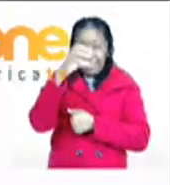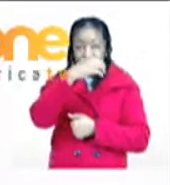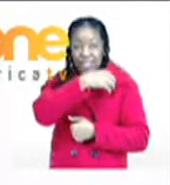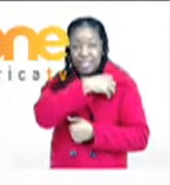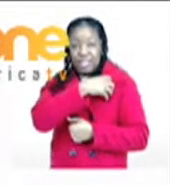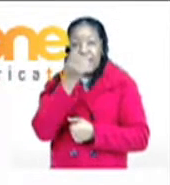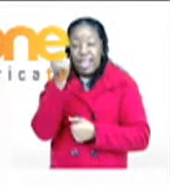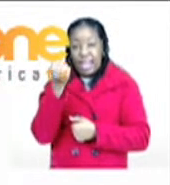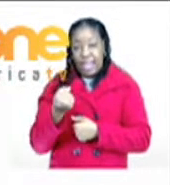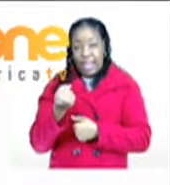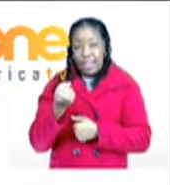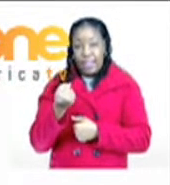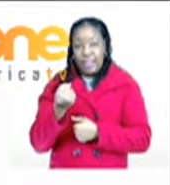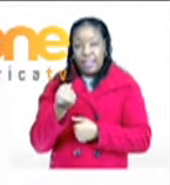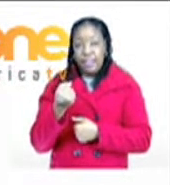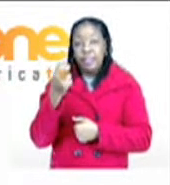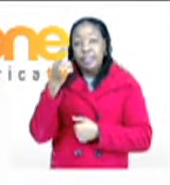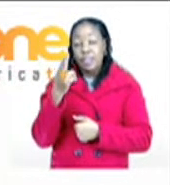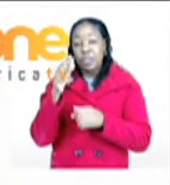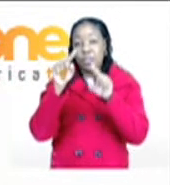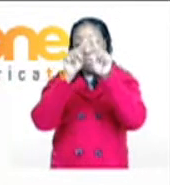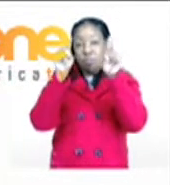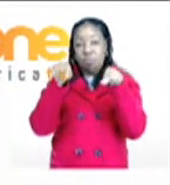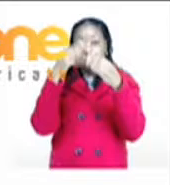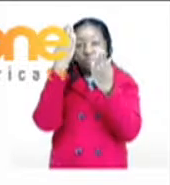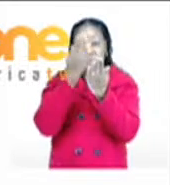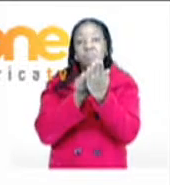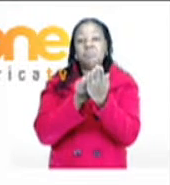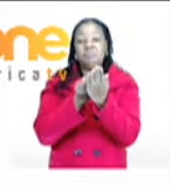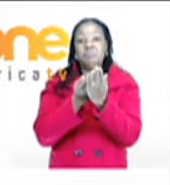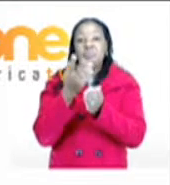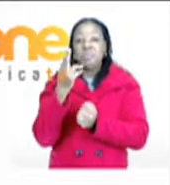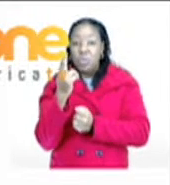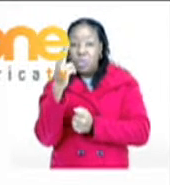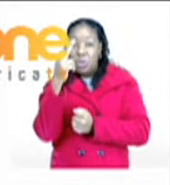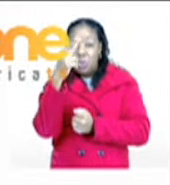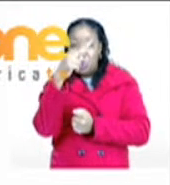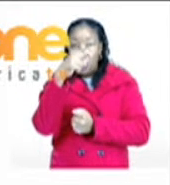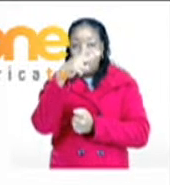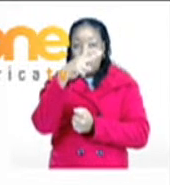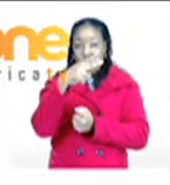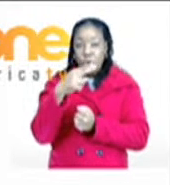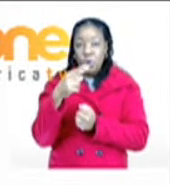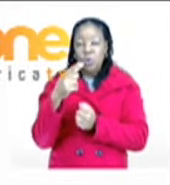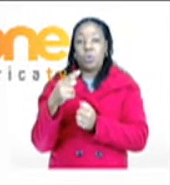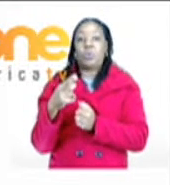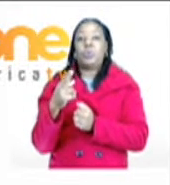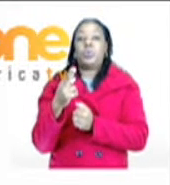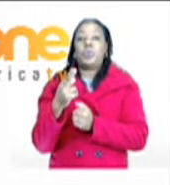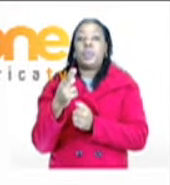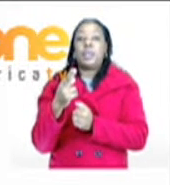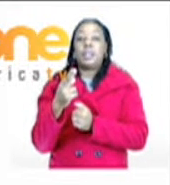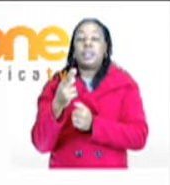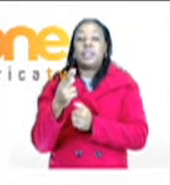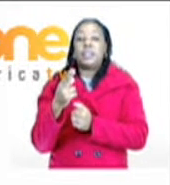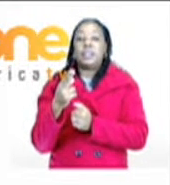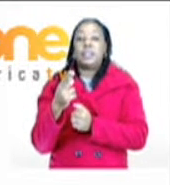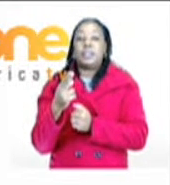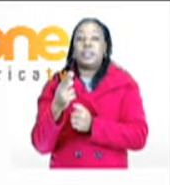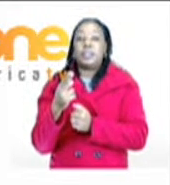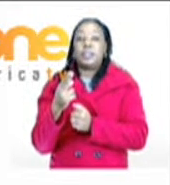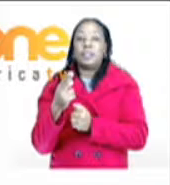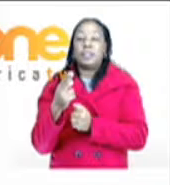9 is right in front of you. We need to place the shapes in the right